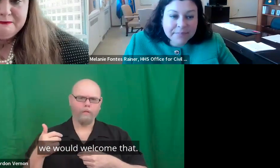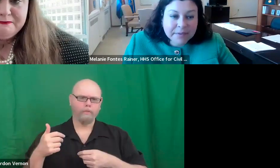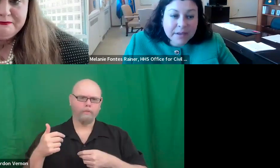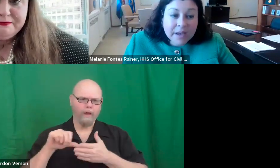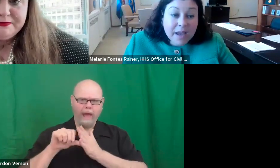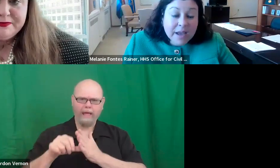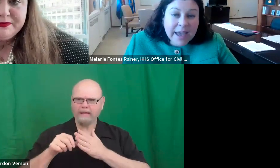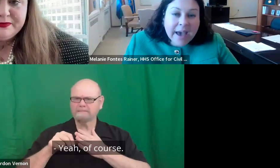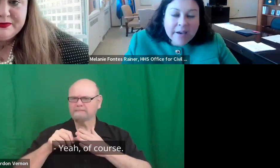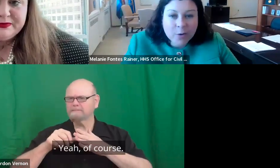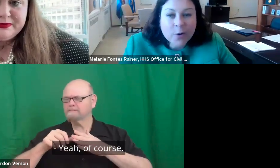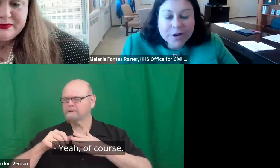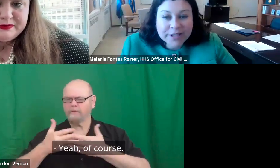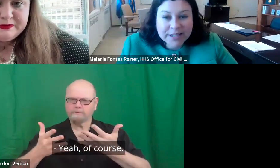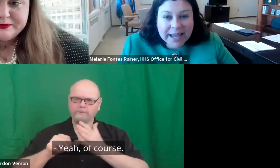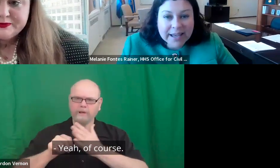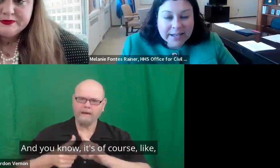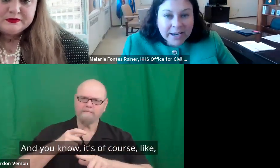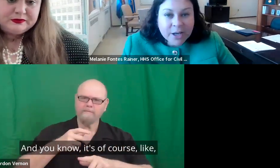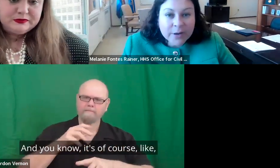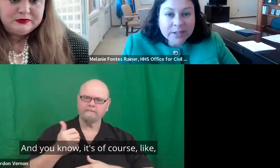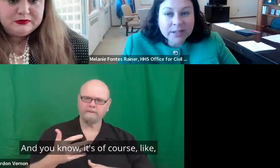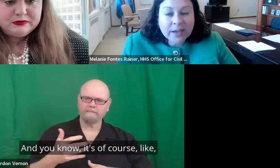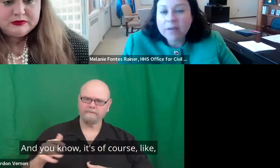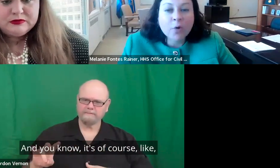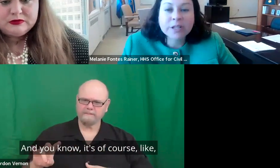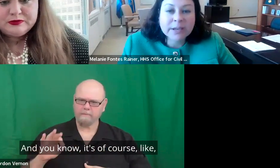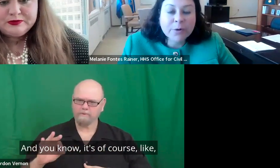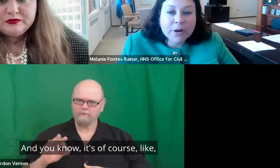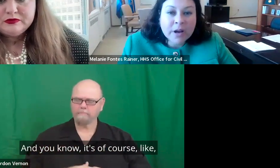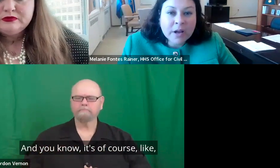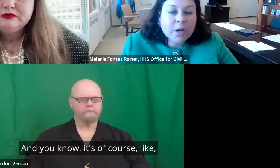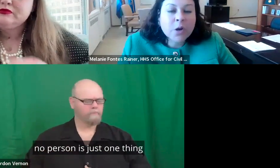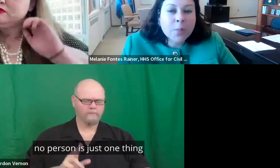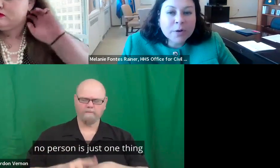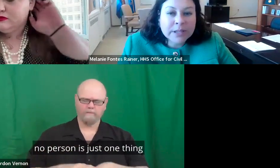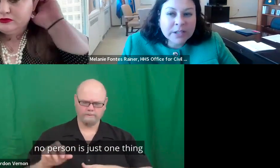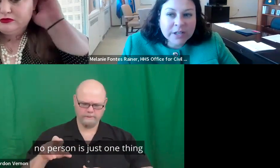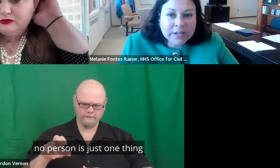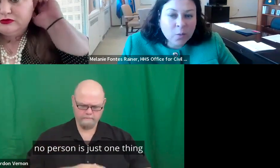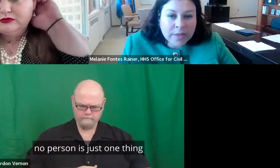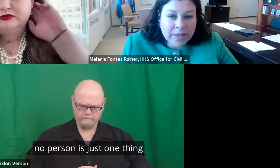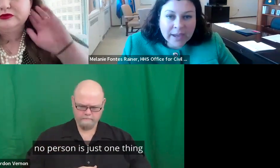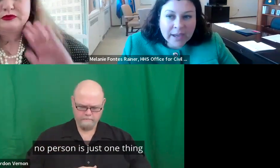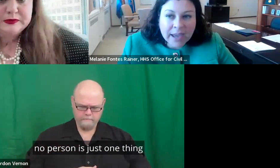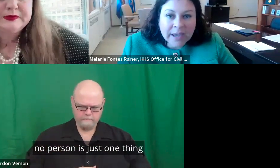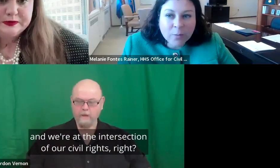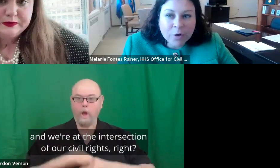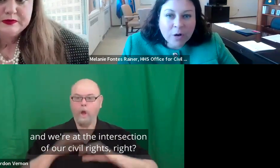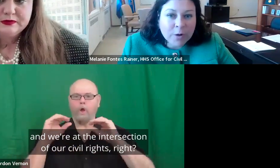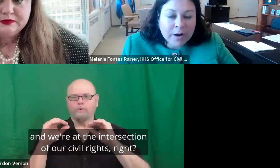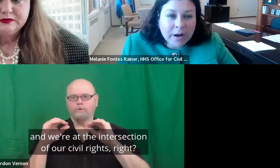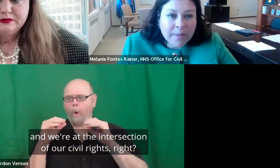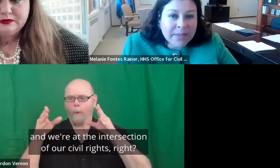that. Yeah, of course. And, it's, of course, like no person is just one thing,